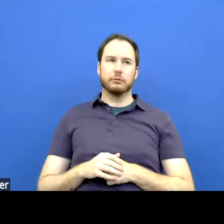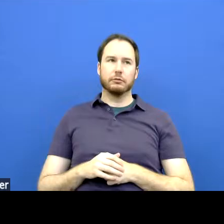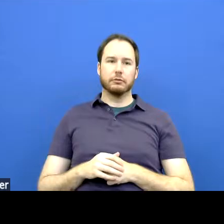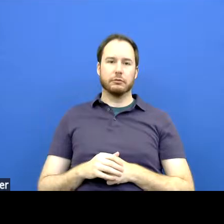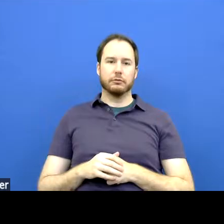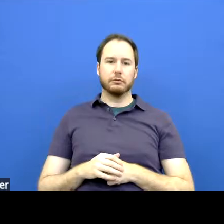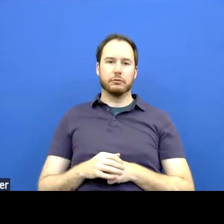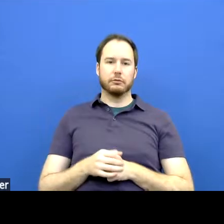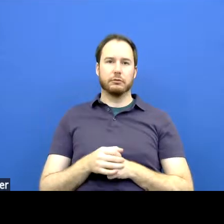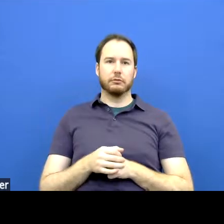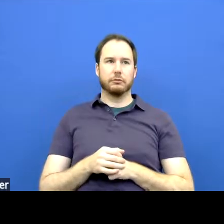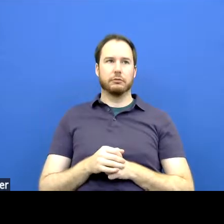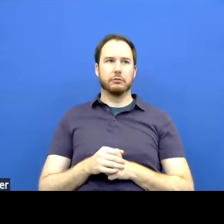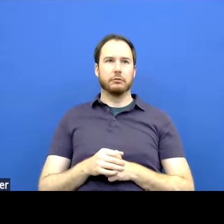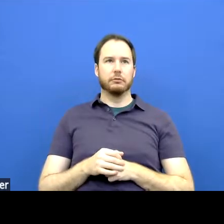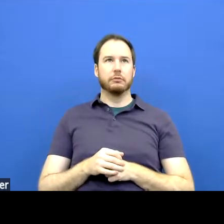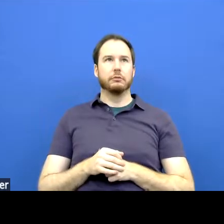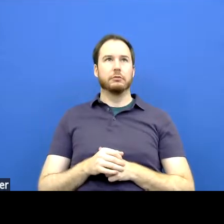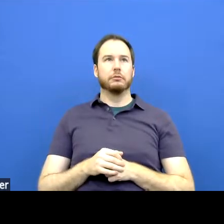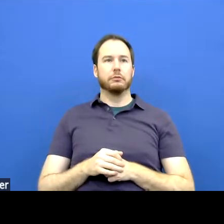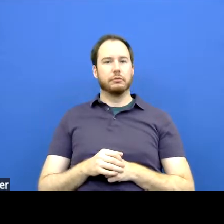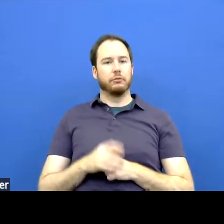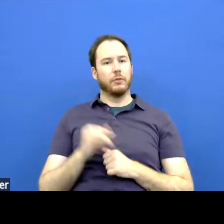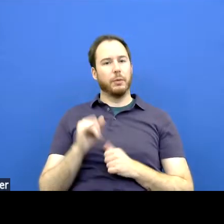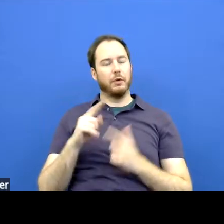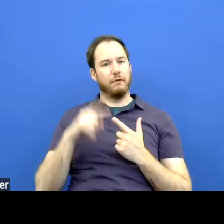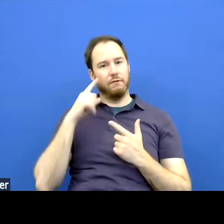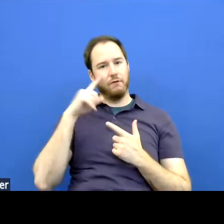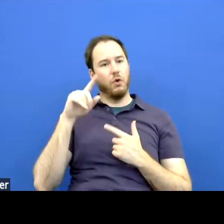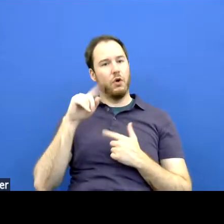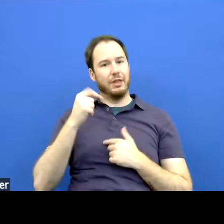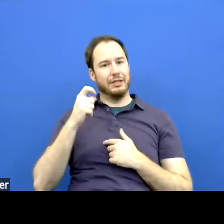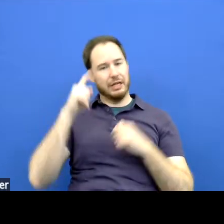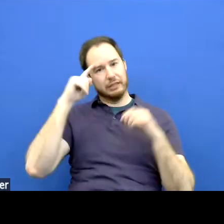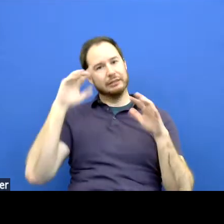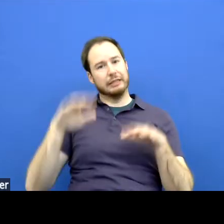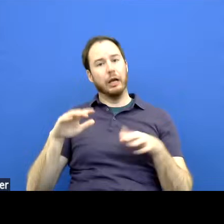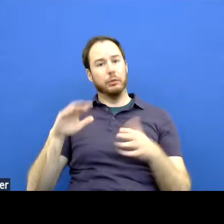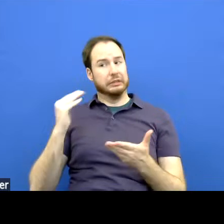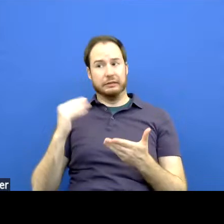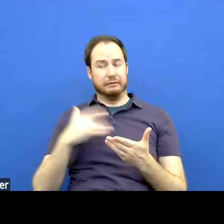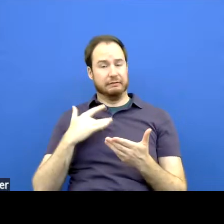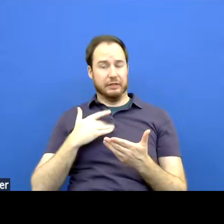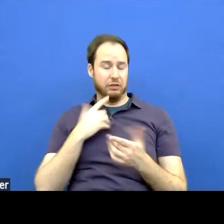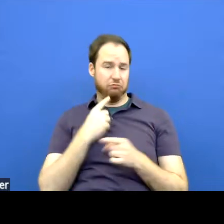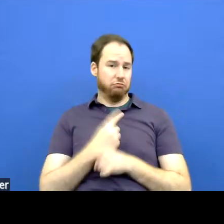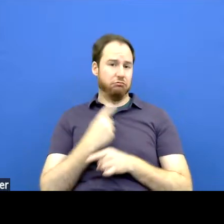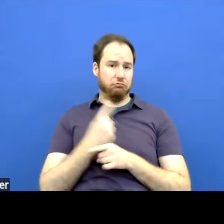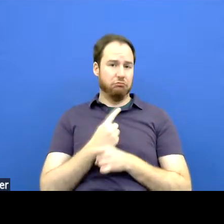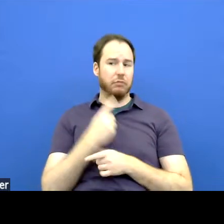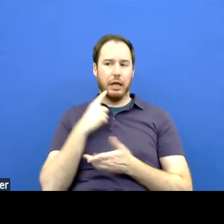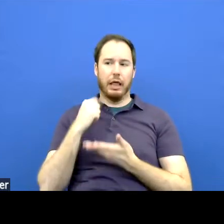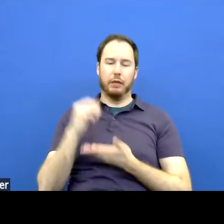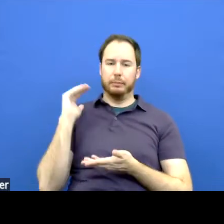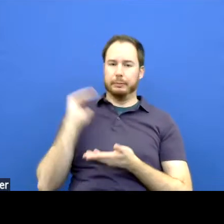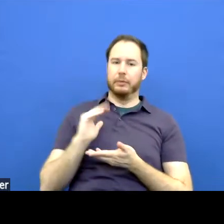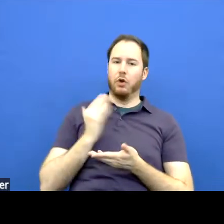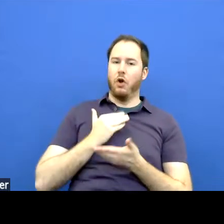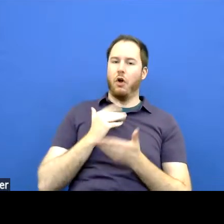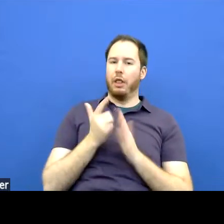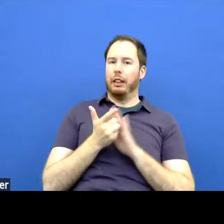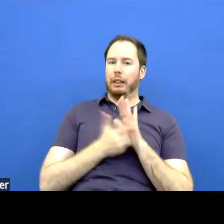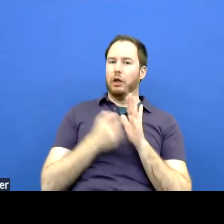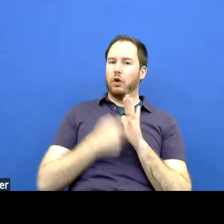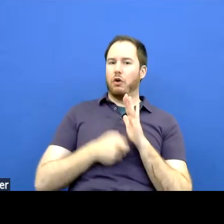In terms of these settlements, I thought they did a good job. It minimizes our legal costs